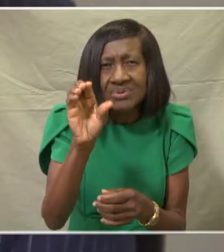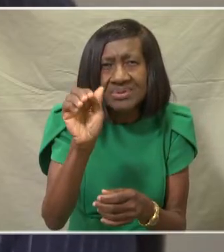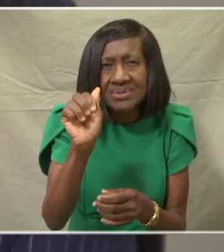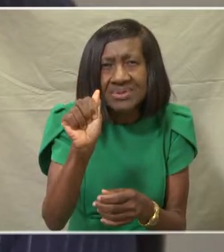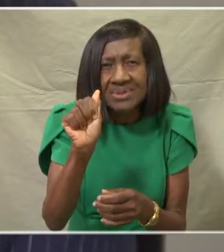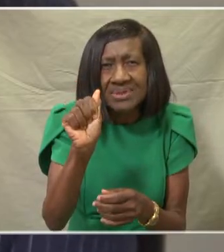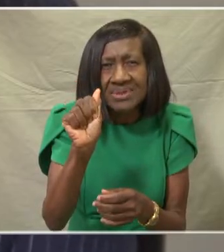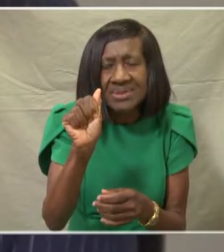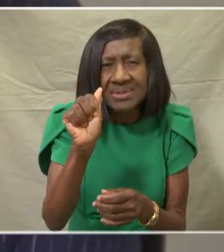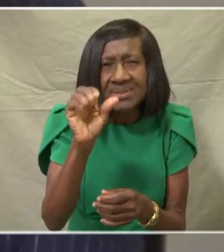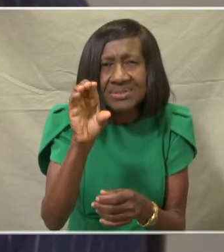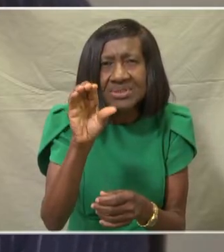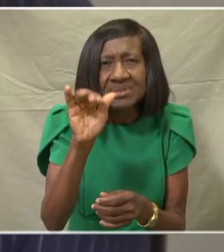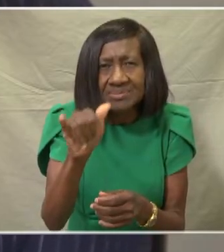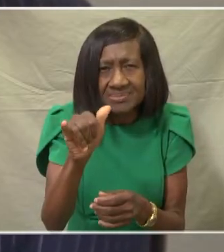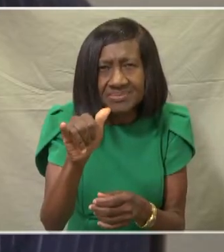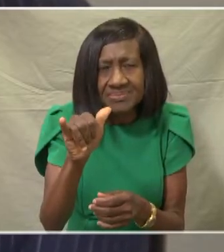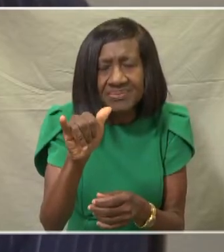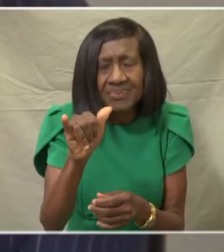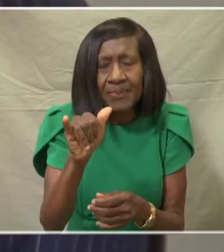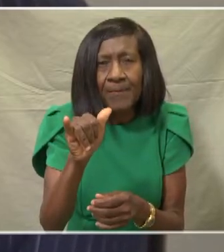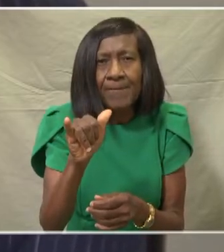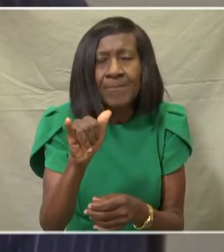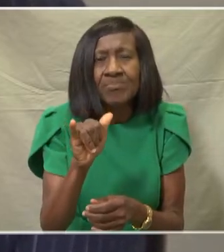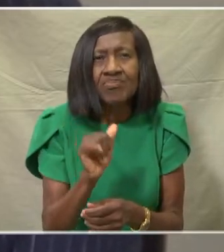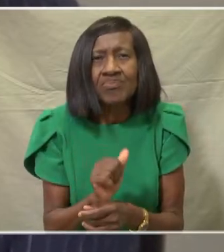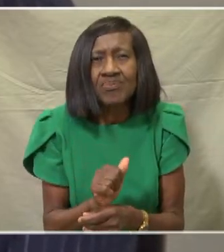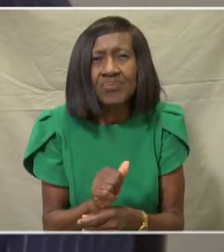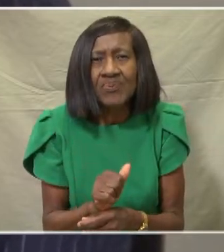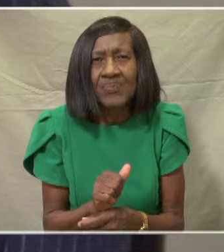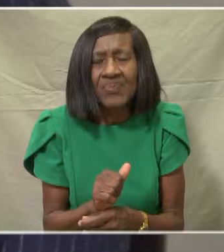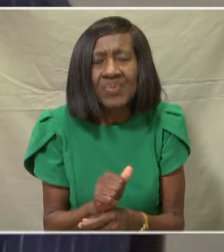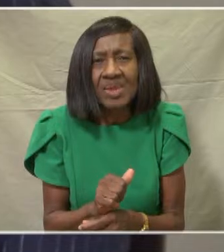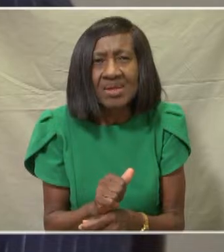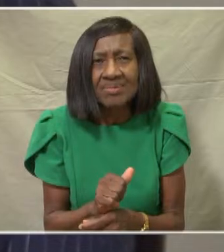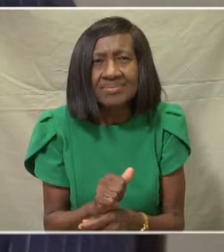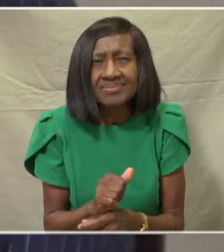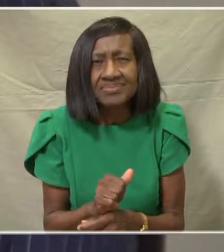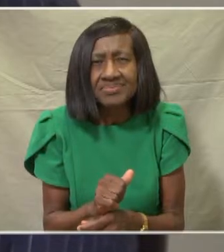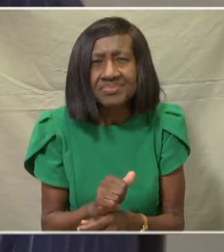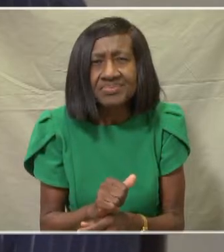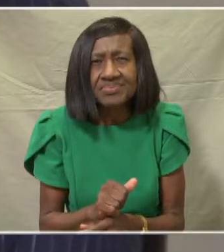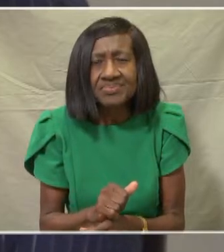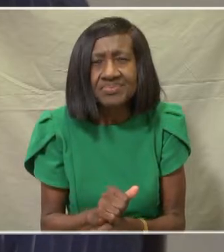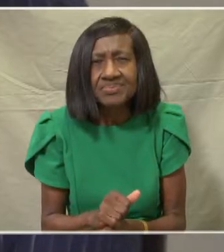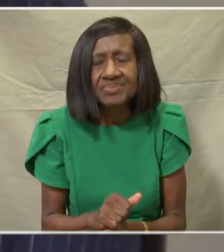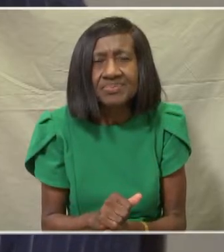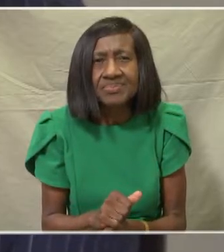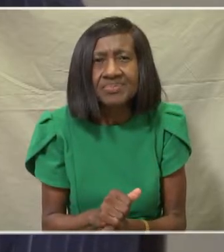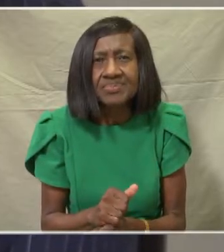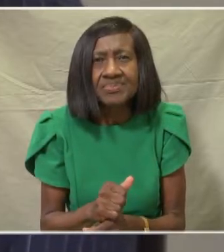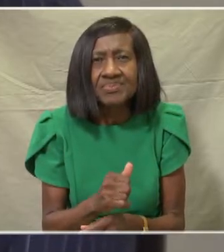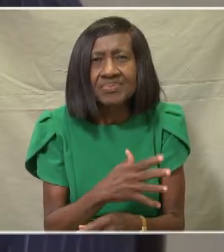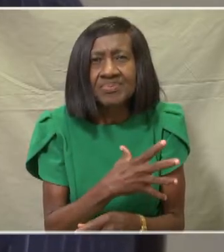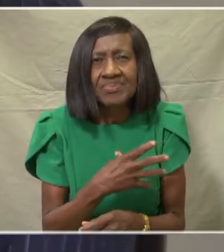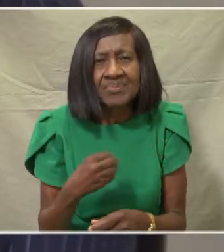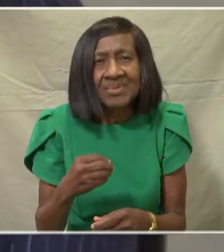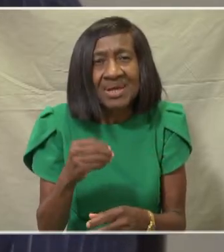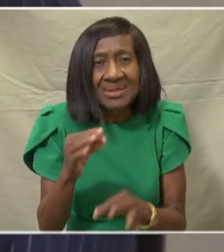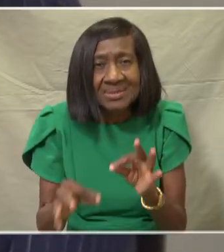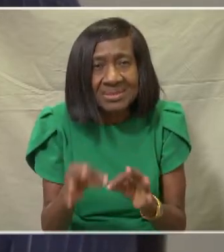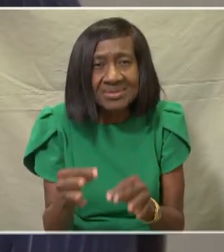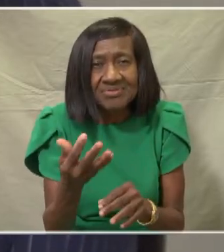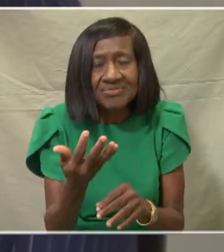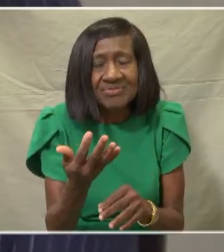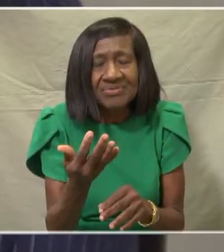the area of credible, legitimate elections, and somebody who might even think that there is some grounds for electoral reform.